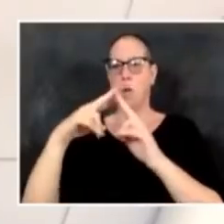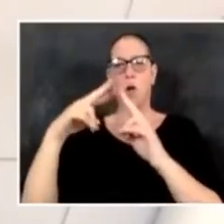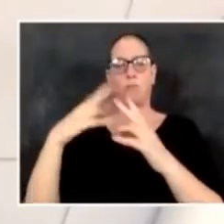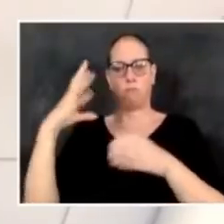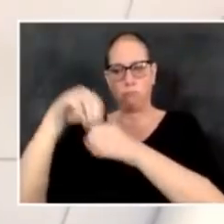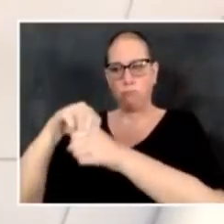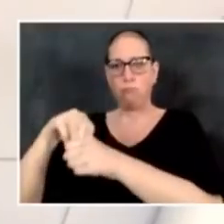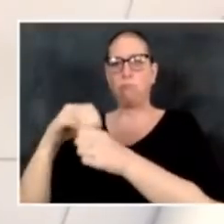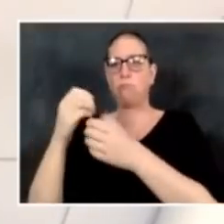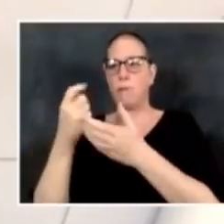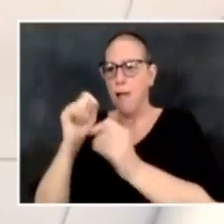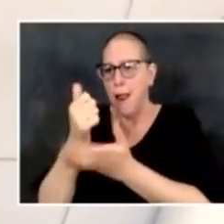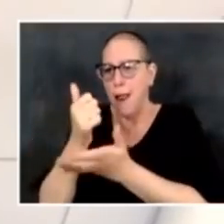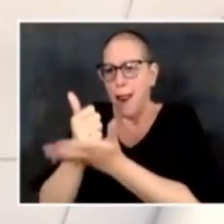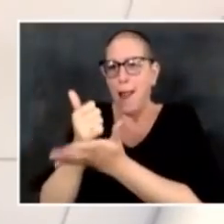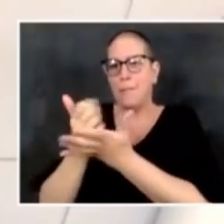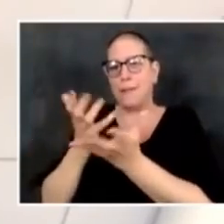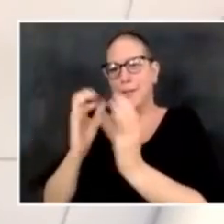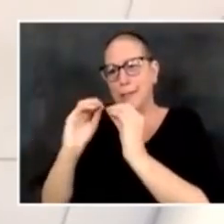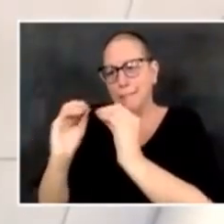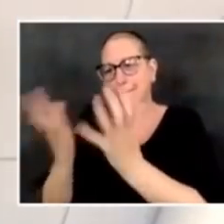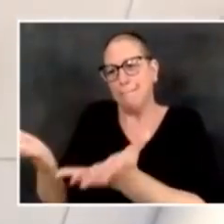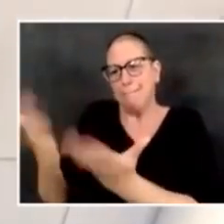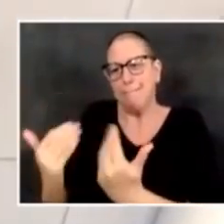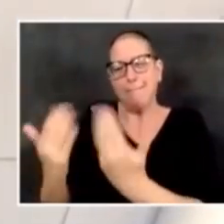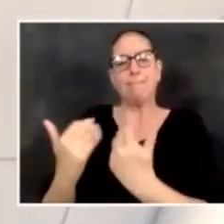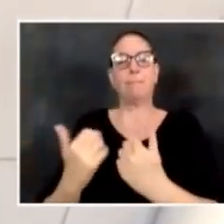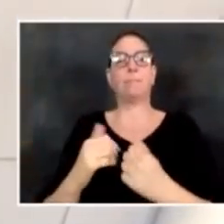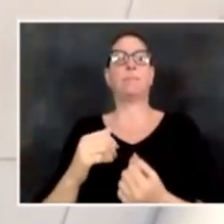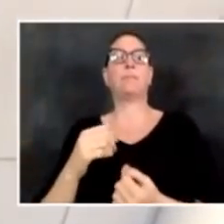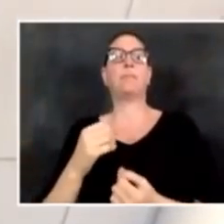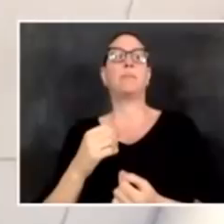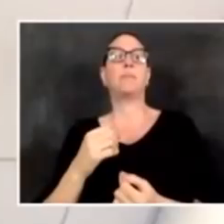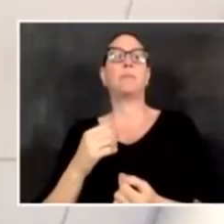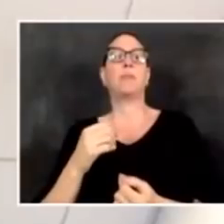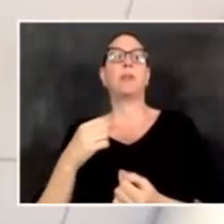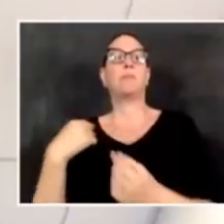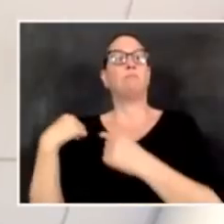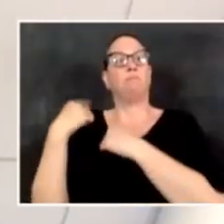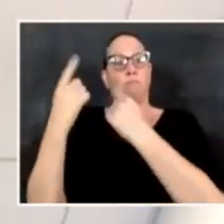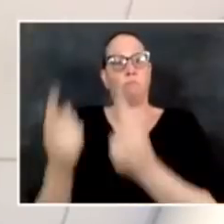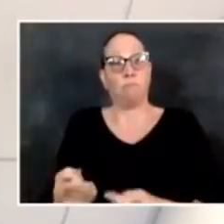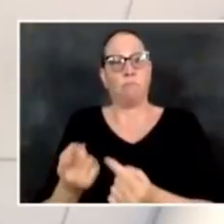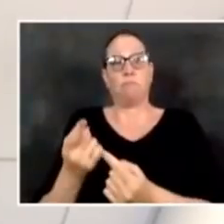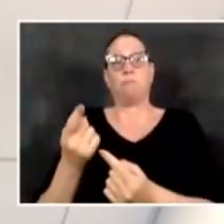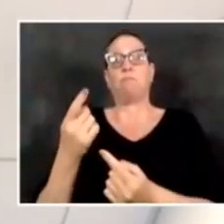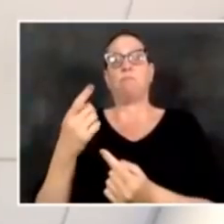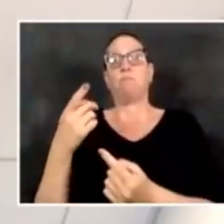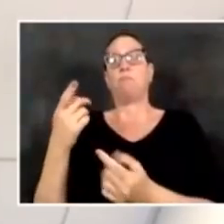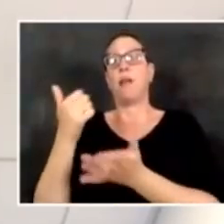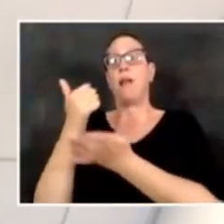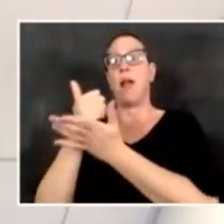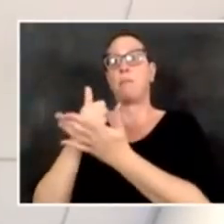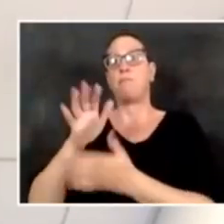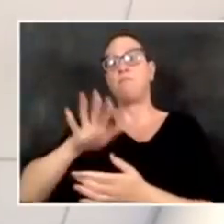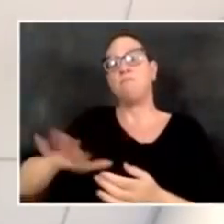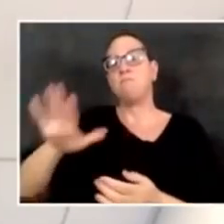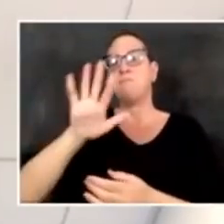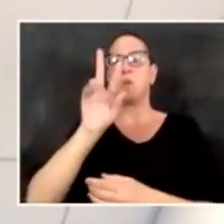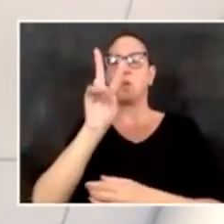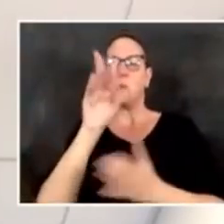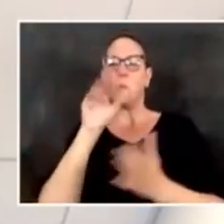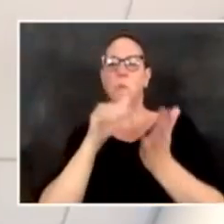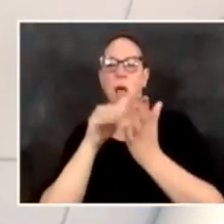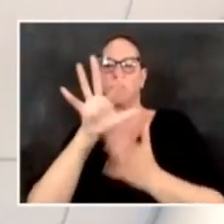about 2,500 people to come in from the streets and remain off the streets. We do know about these two individuals who passed away,